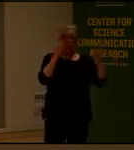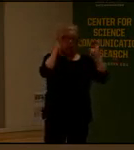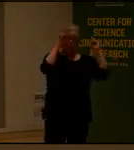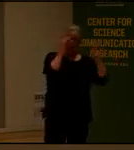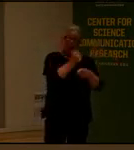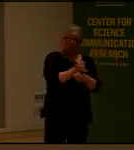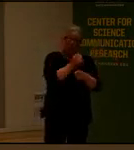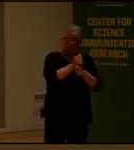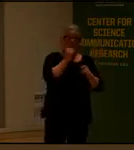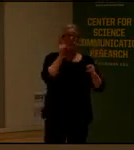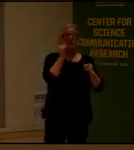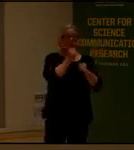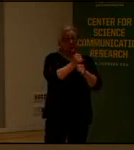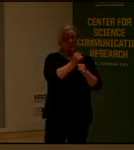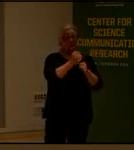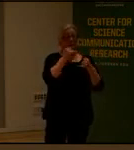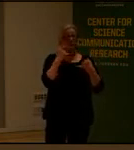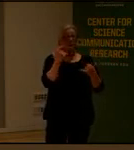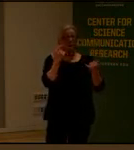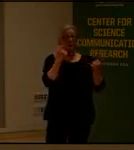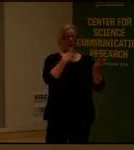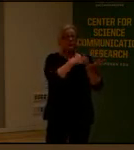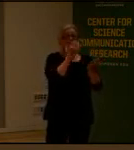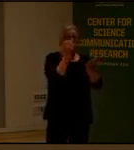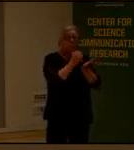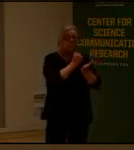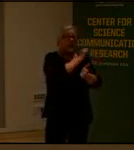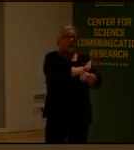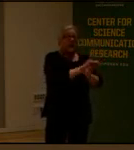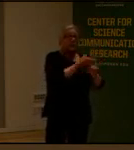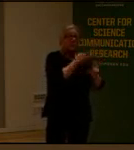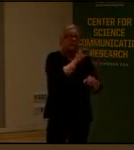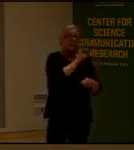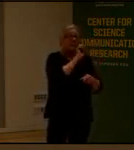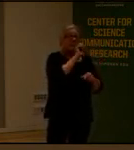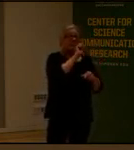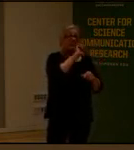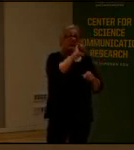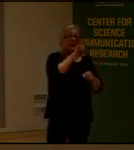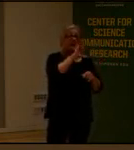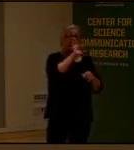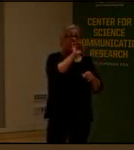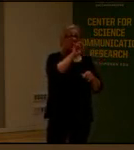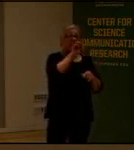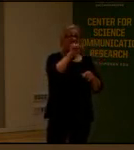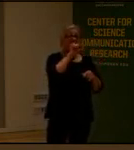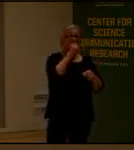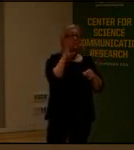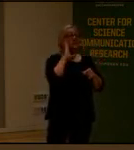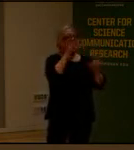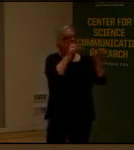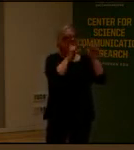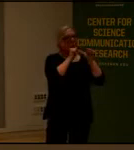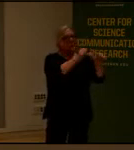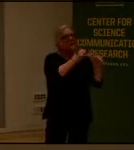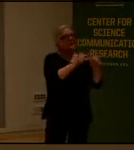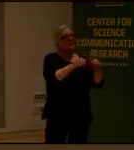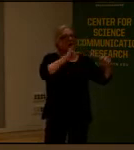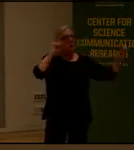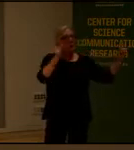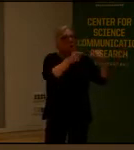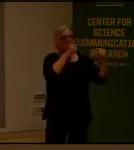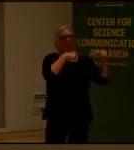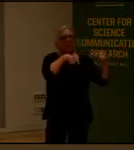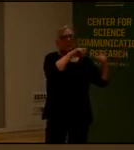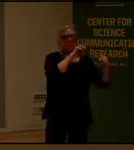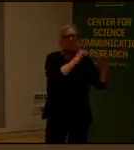and harnessing energy from fossil fuels will create air pollution and harm to the very students and faculty and community